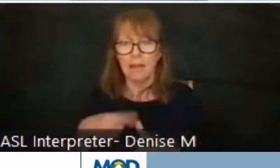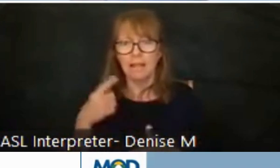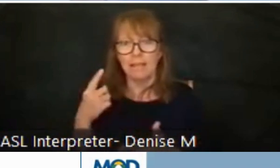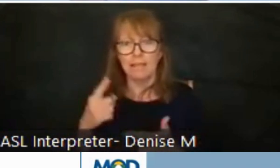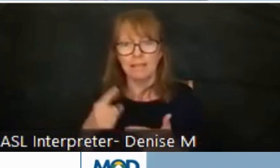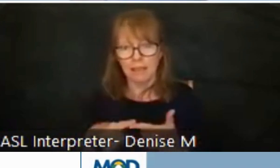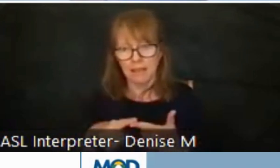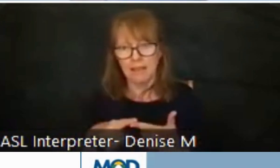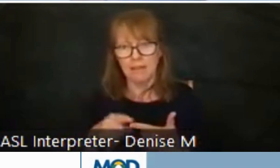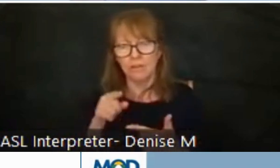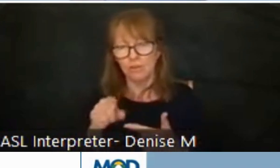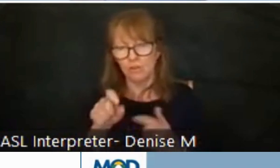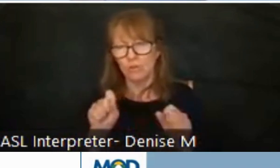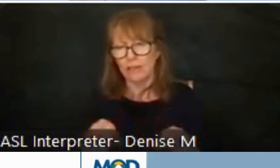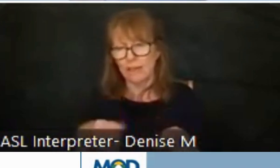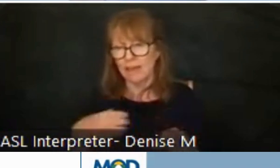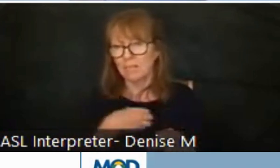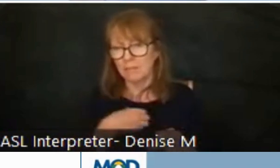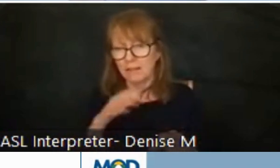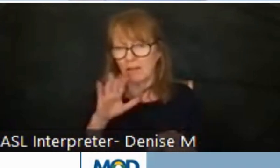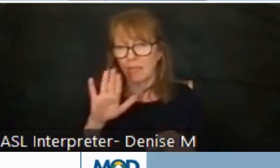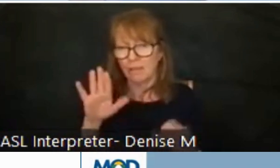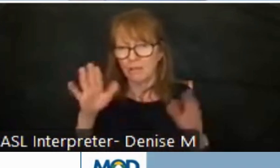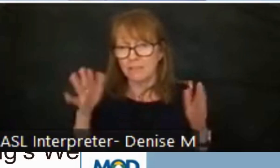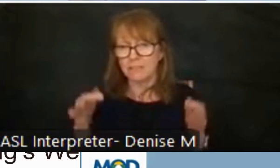can take to appeal that decision.